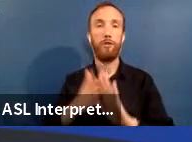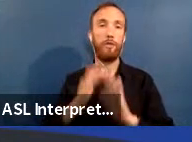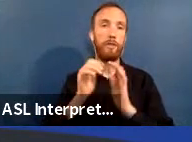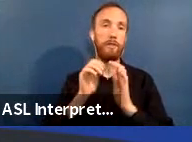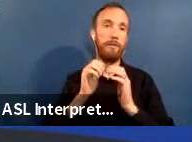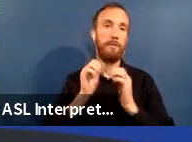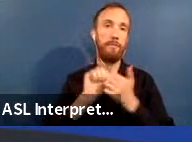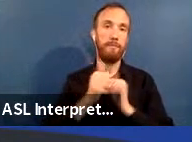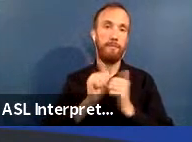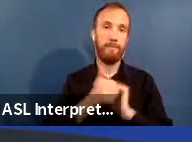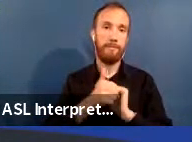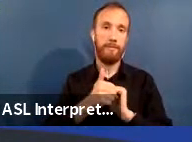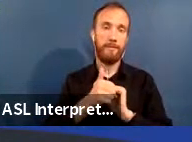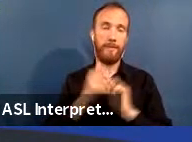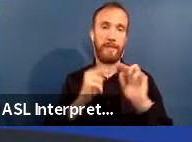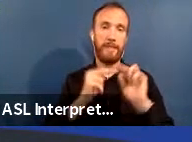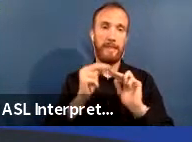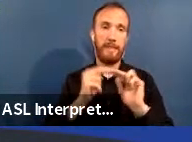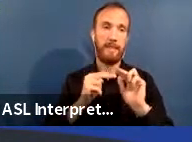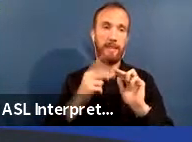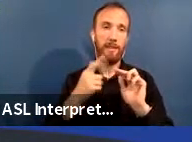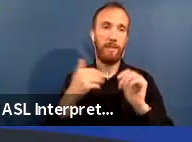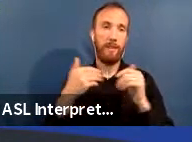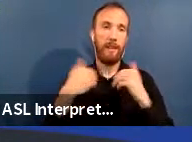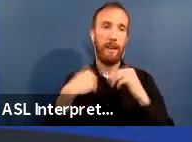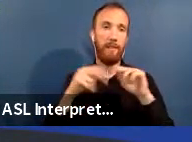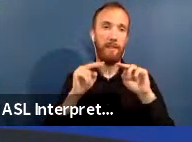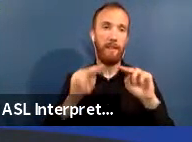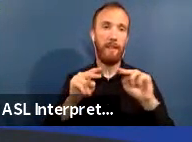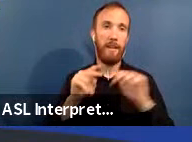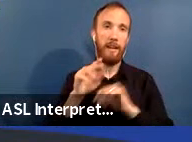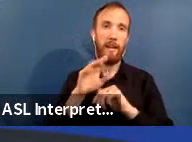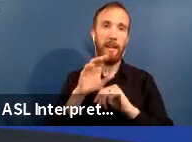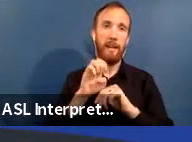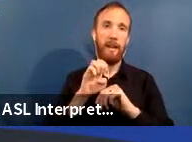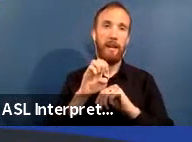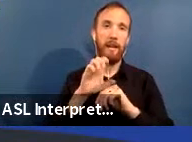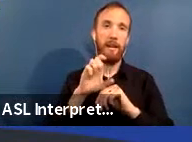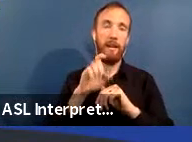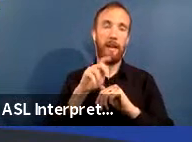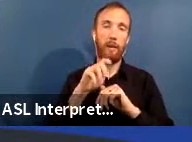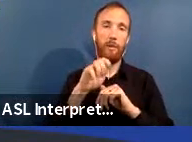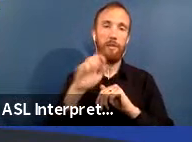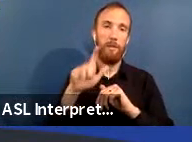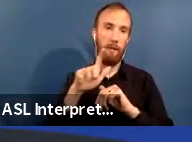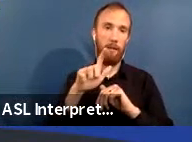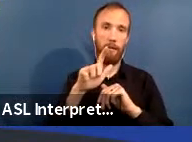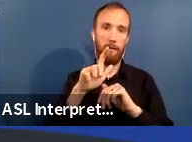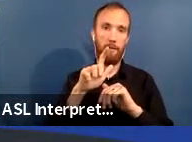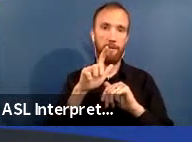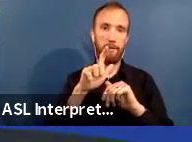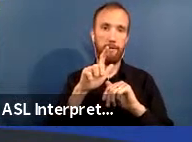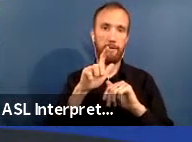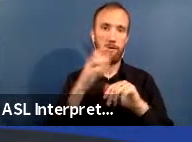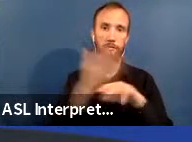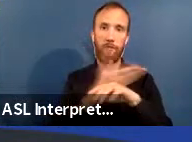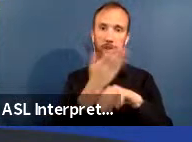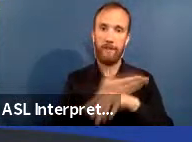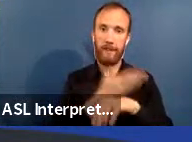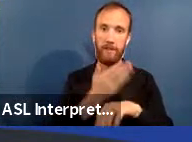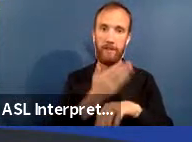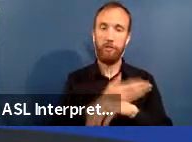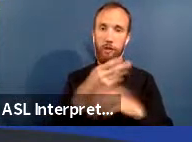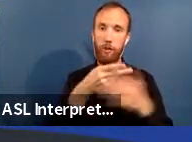is seen in the anticipated Eckersall Stadium project renovation. This project is scheduled to be bid out in